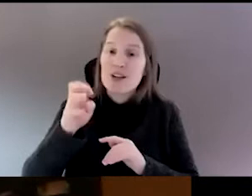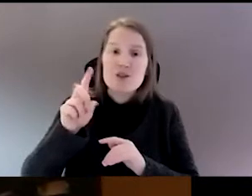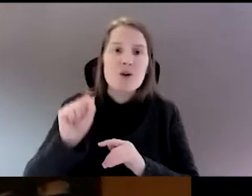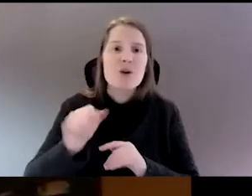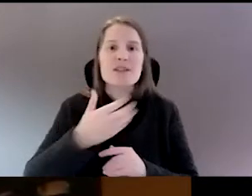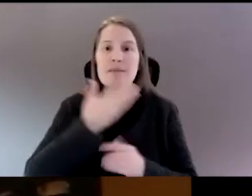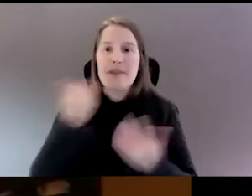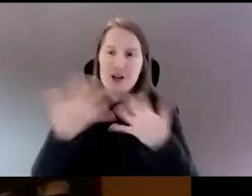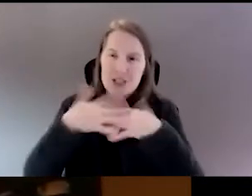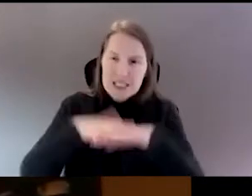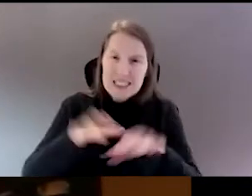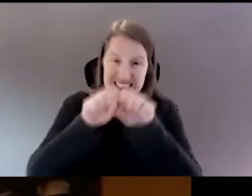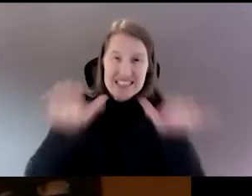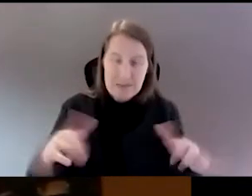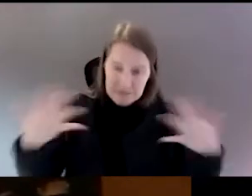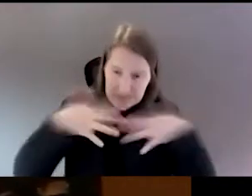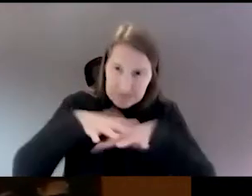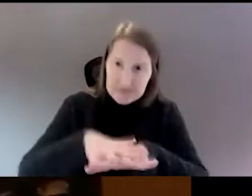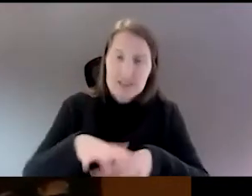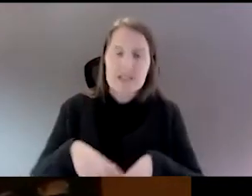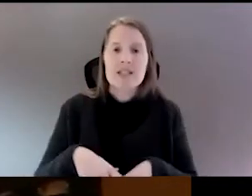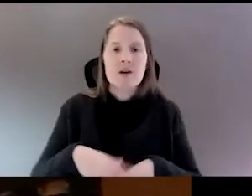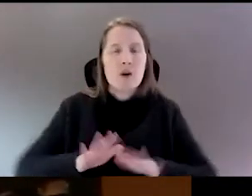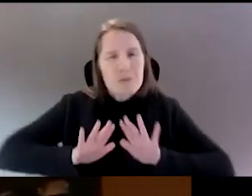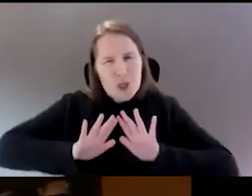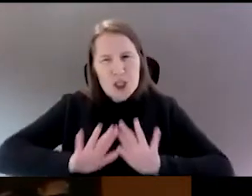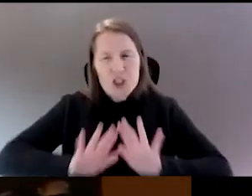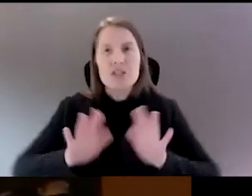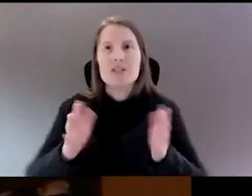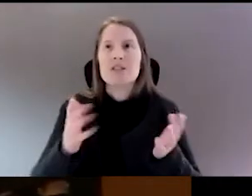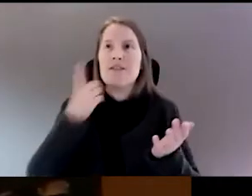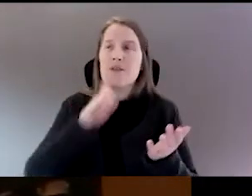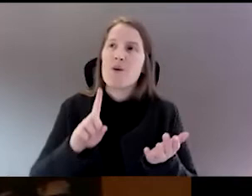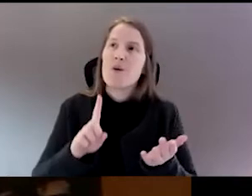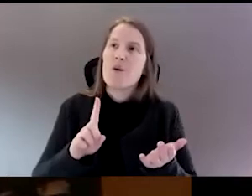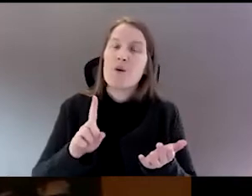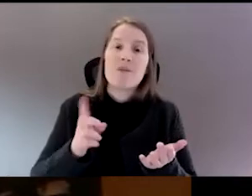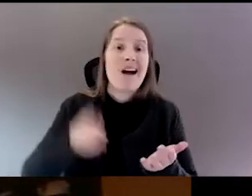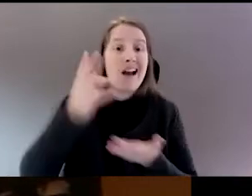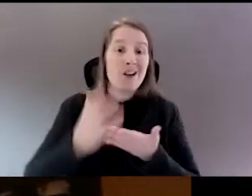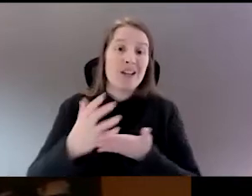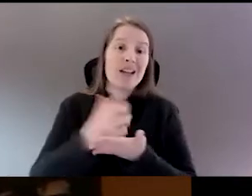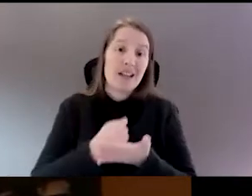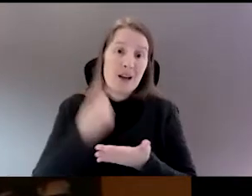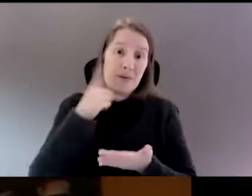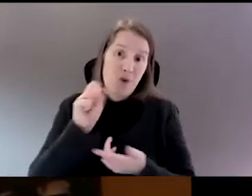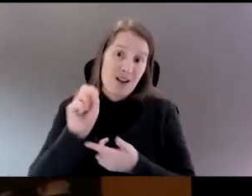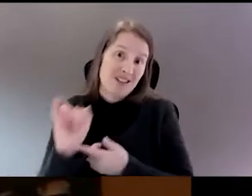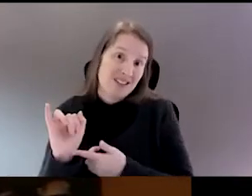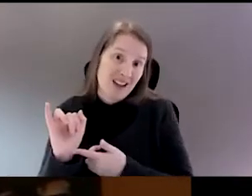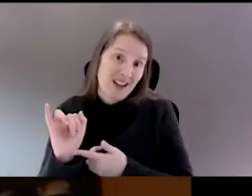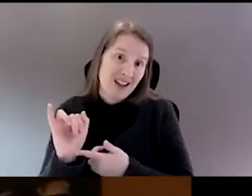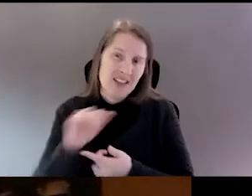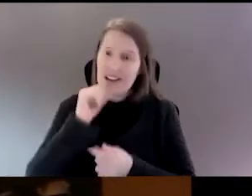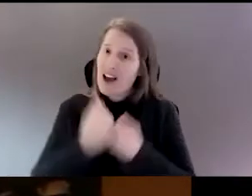I can help push for higher income for SSI, because not everyone can work or wants